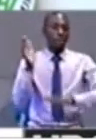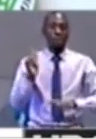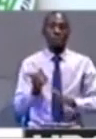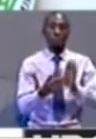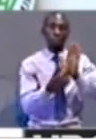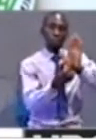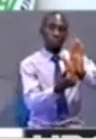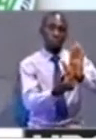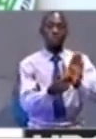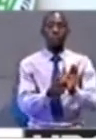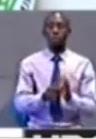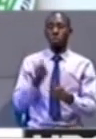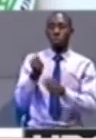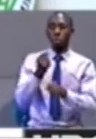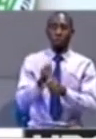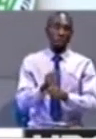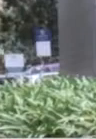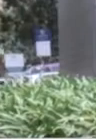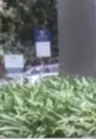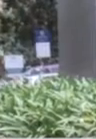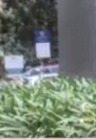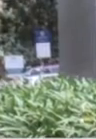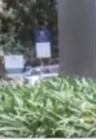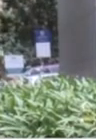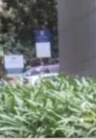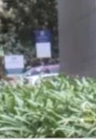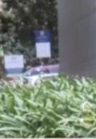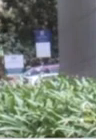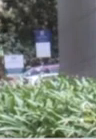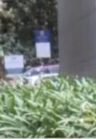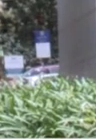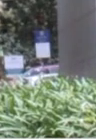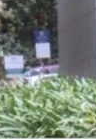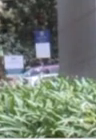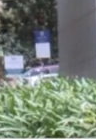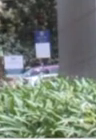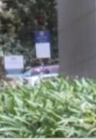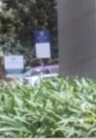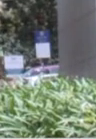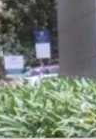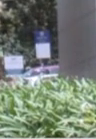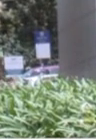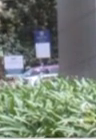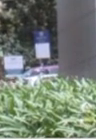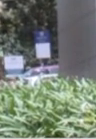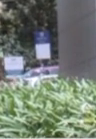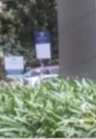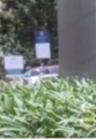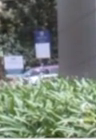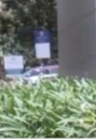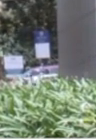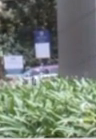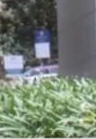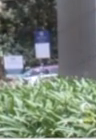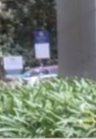These are the people who are working in hospitals. He also disclosed that government is to embark on developing of vaccines